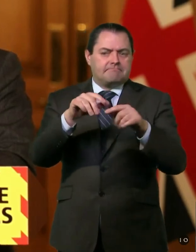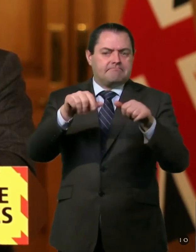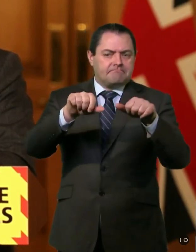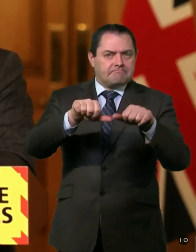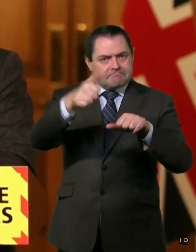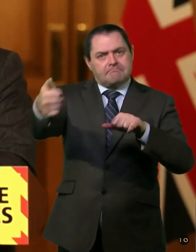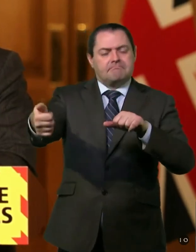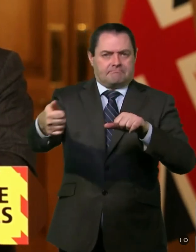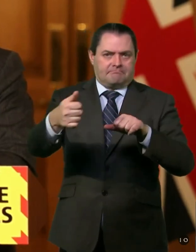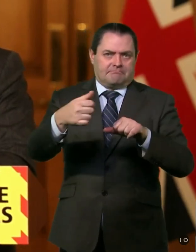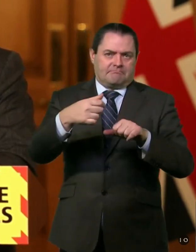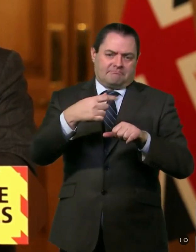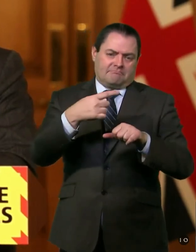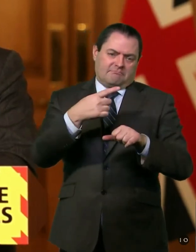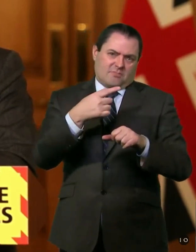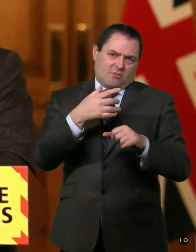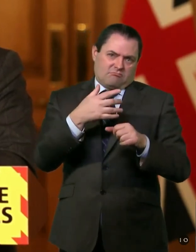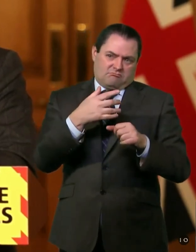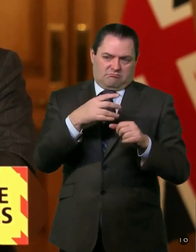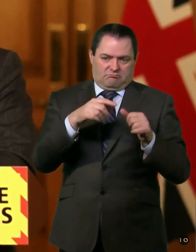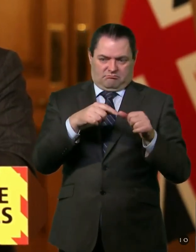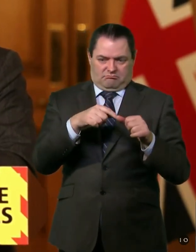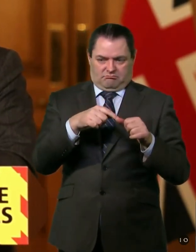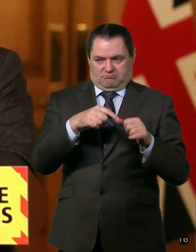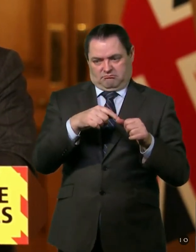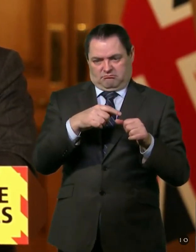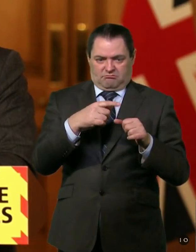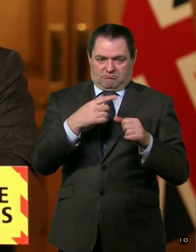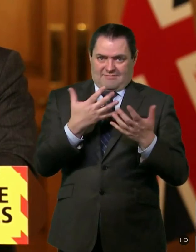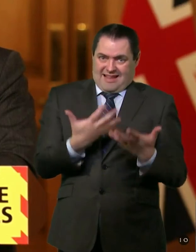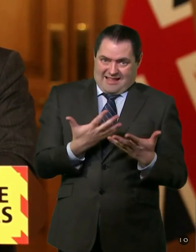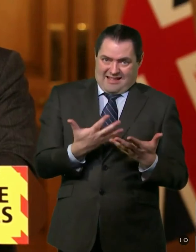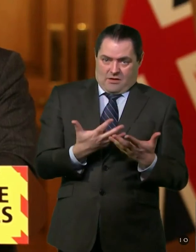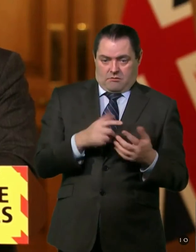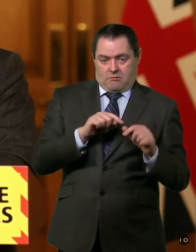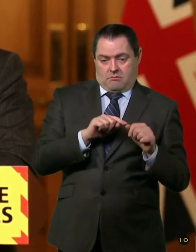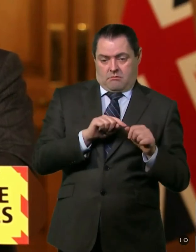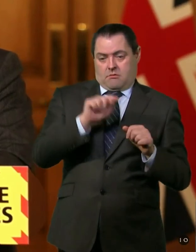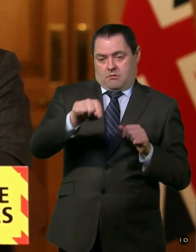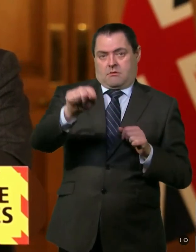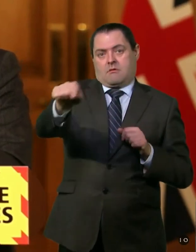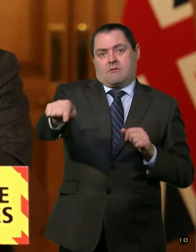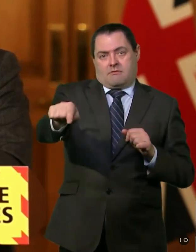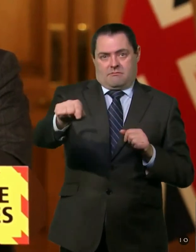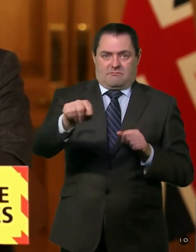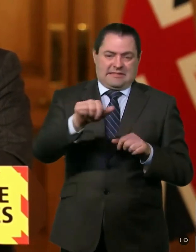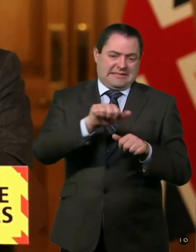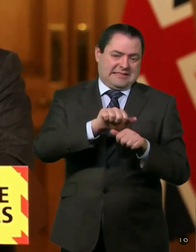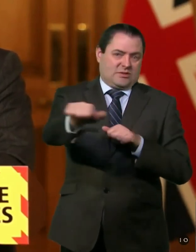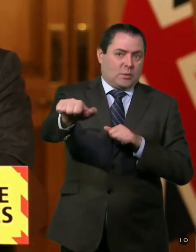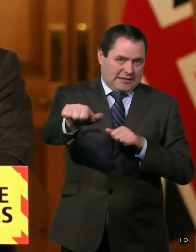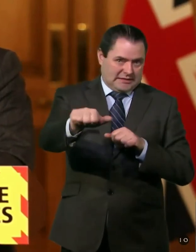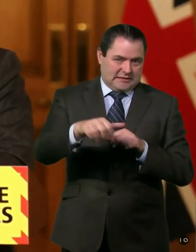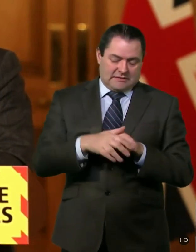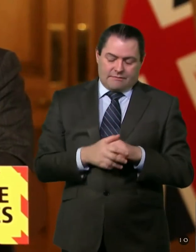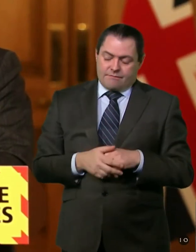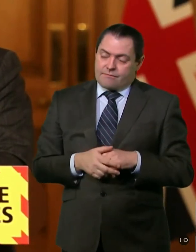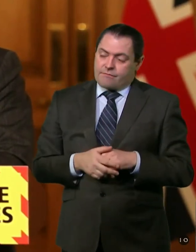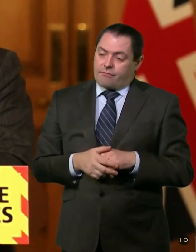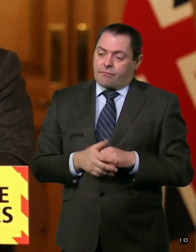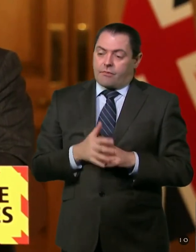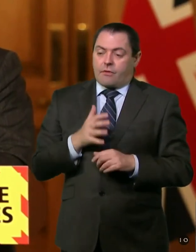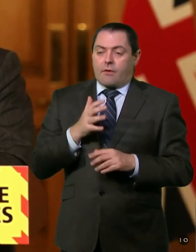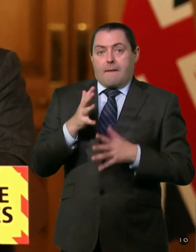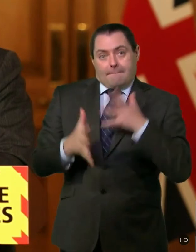this extended period of remote learning, we will extend the arrangements for providing free school meals for those